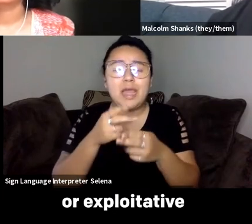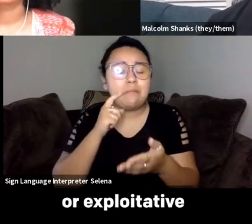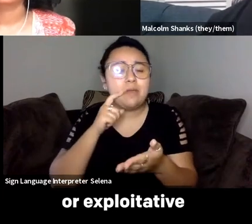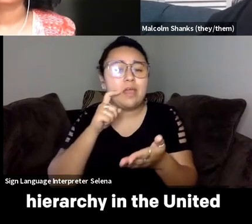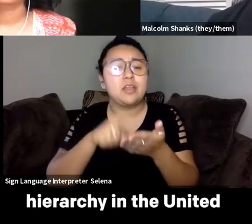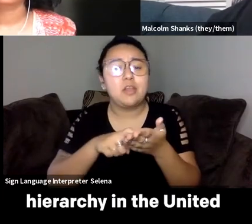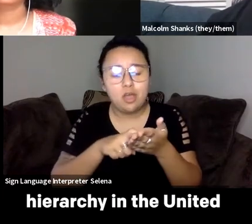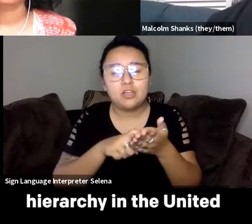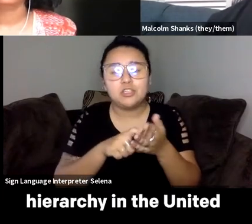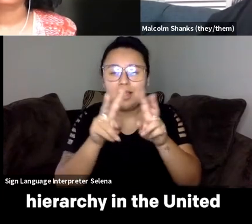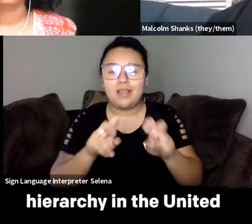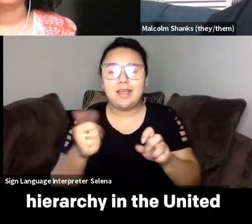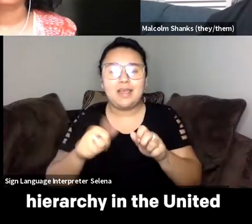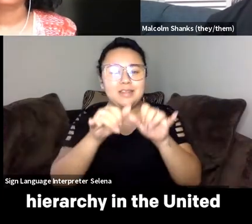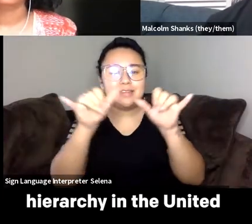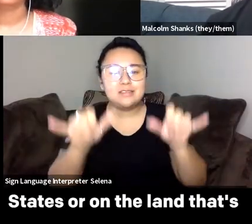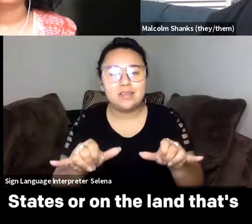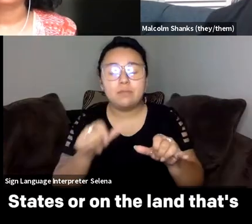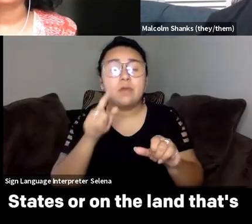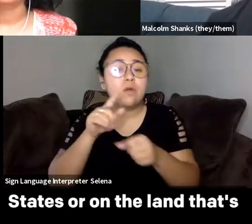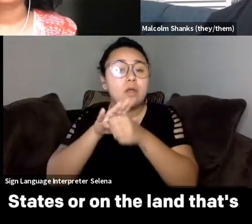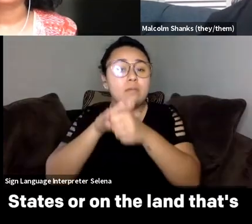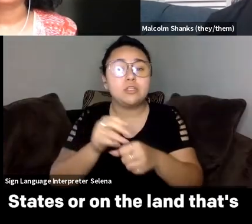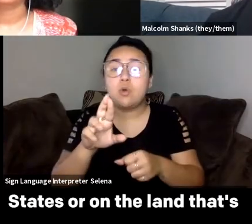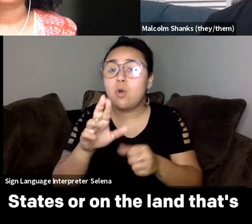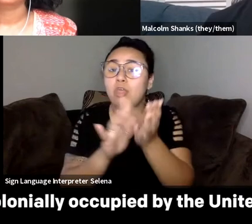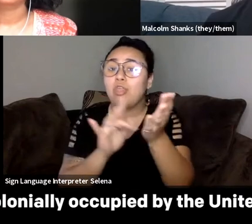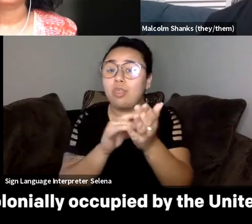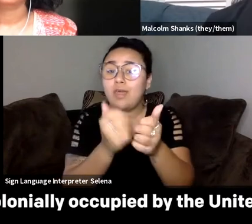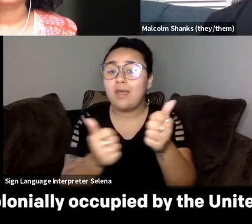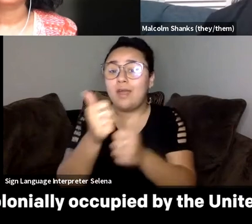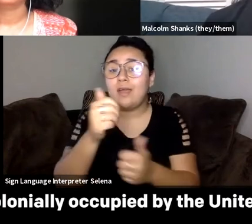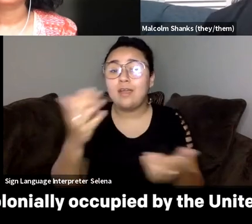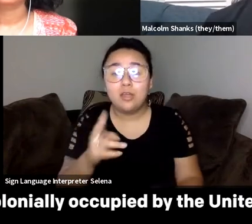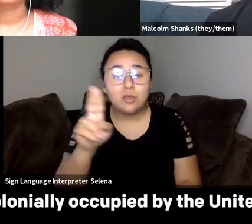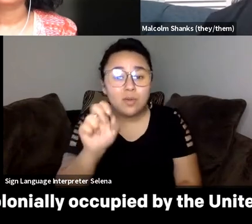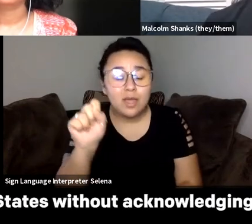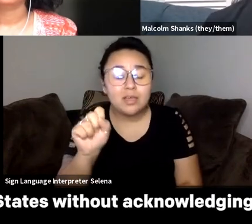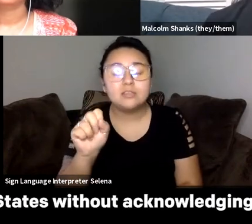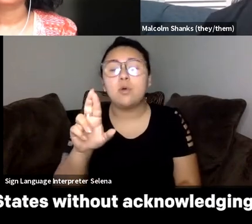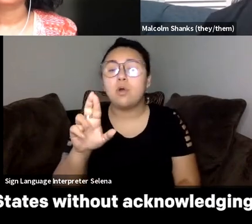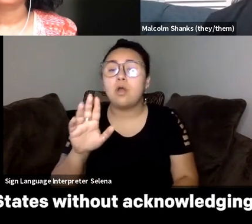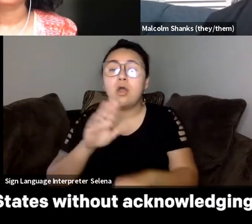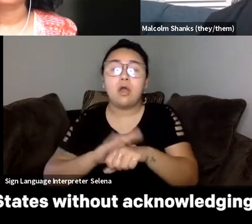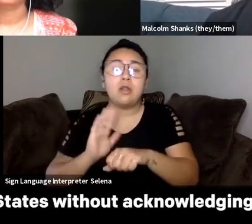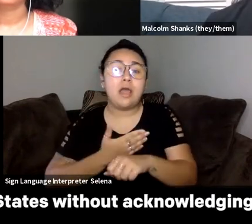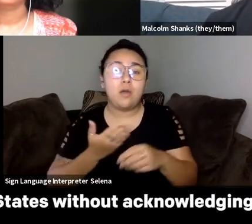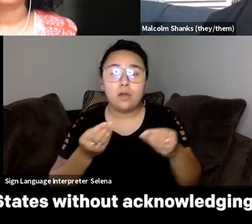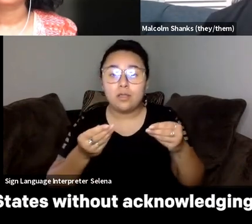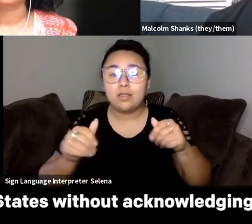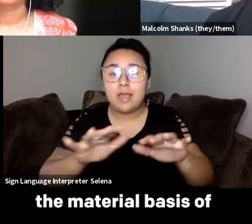oppression or exploitative hierarchy in the United States or on the land that's colonially occupied by the